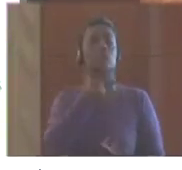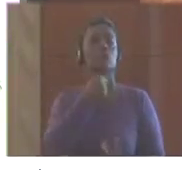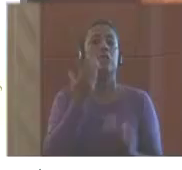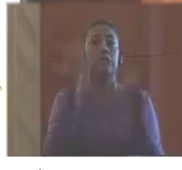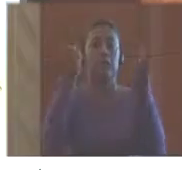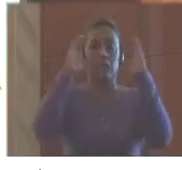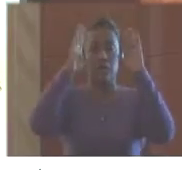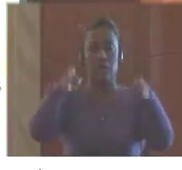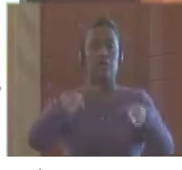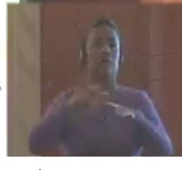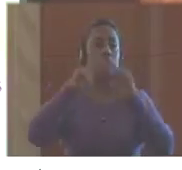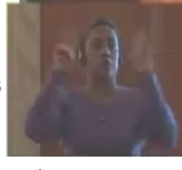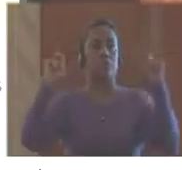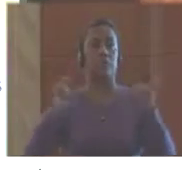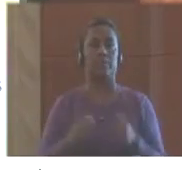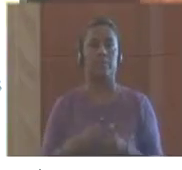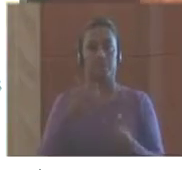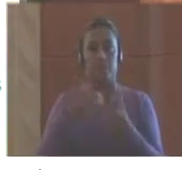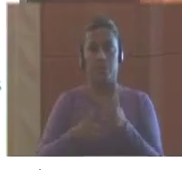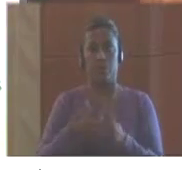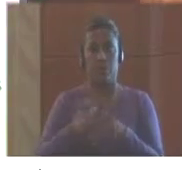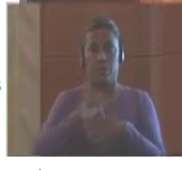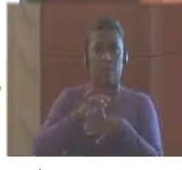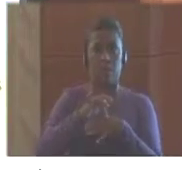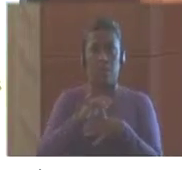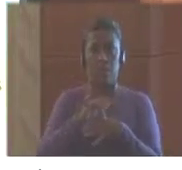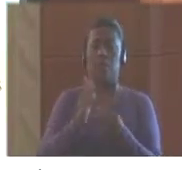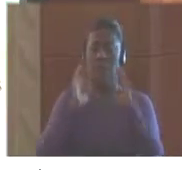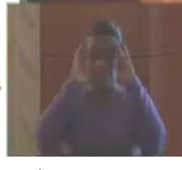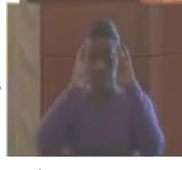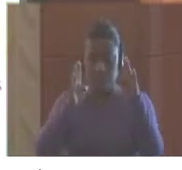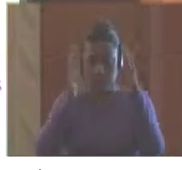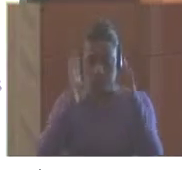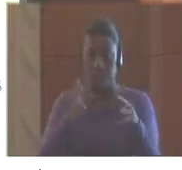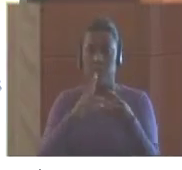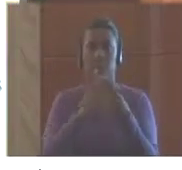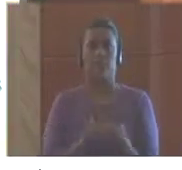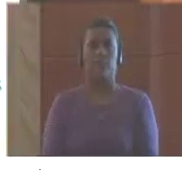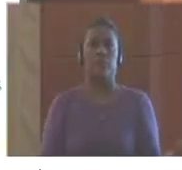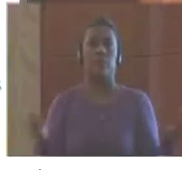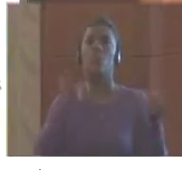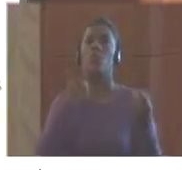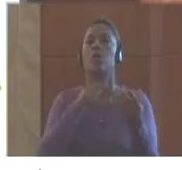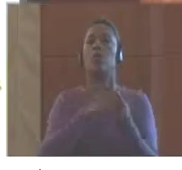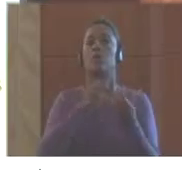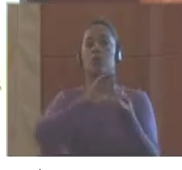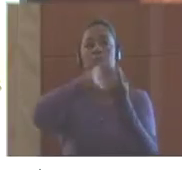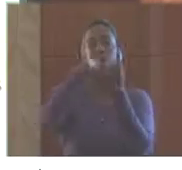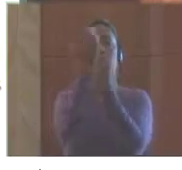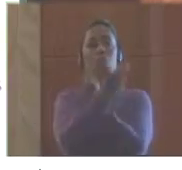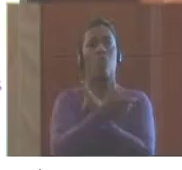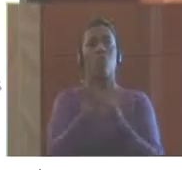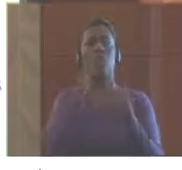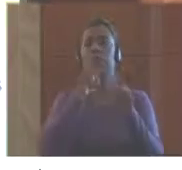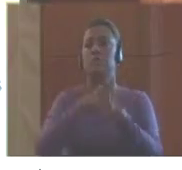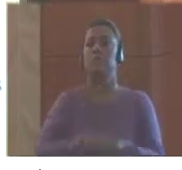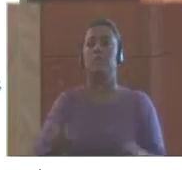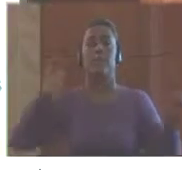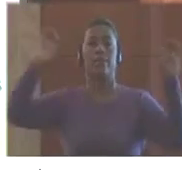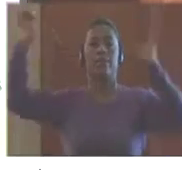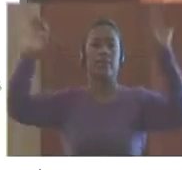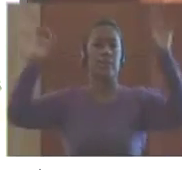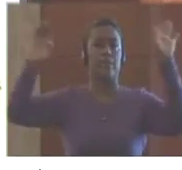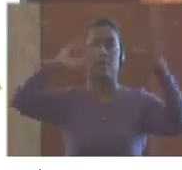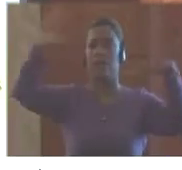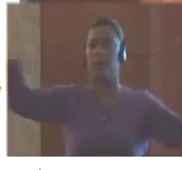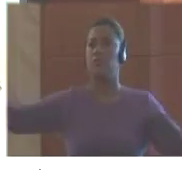these issues want to be cross-sectional. And we would say that management, risk management and climate change should be